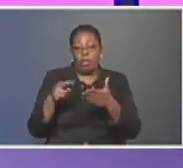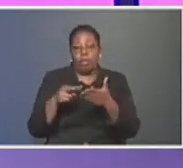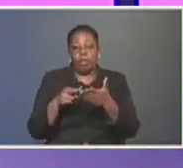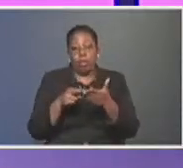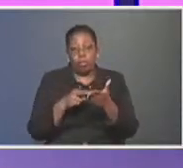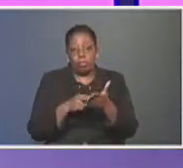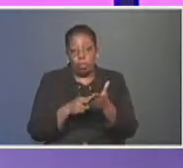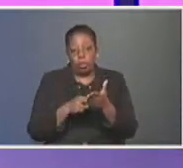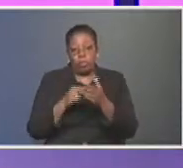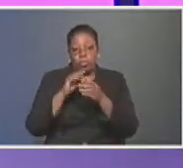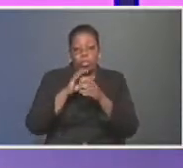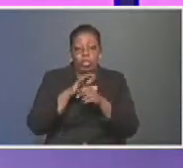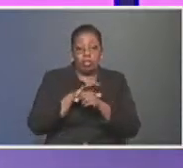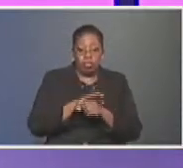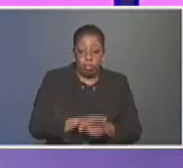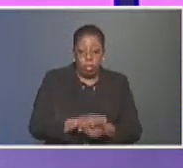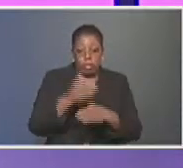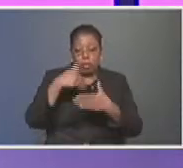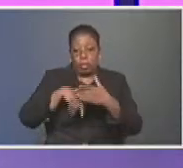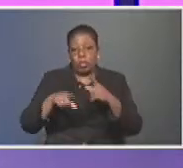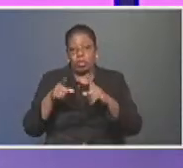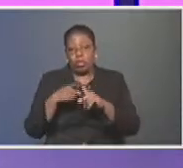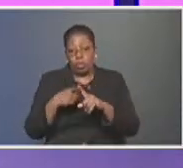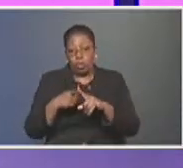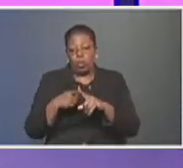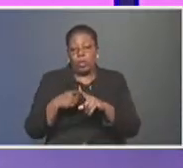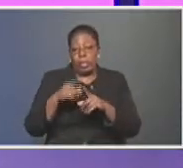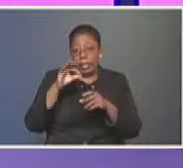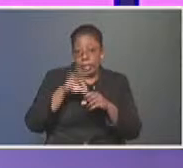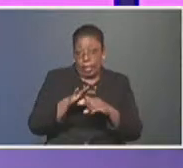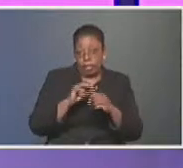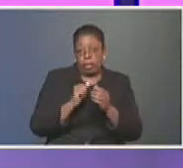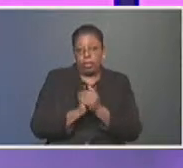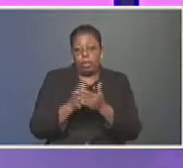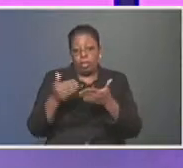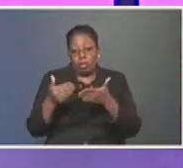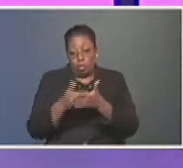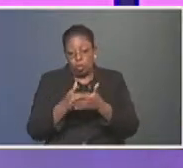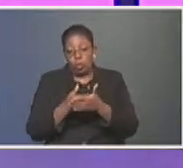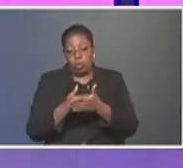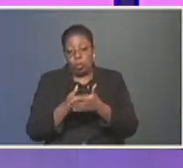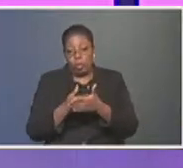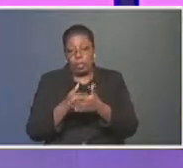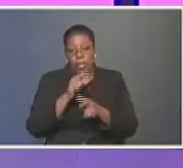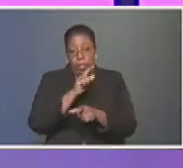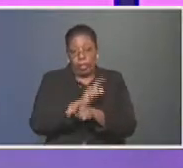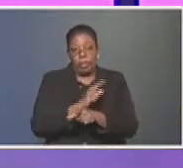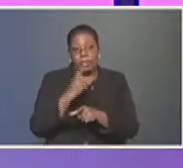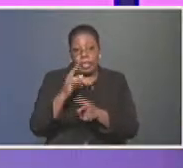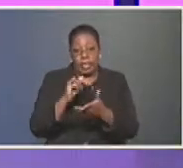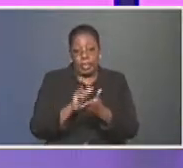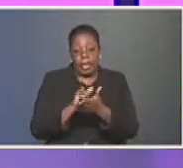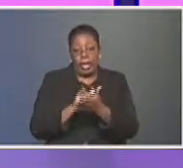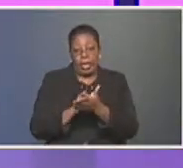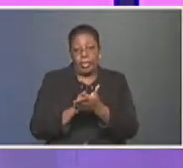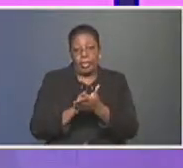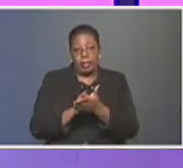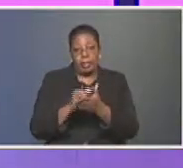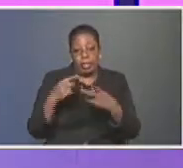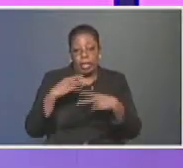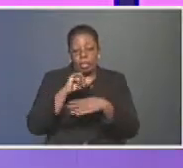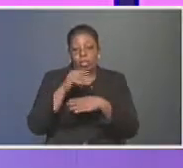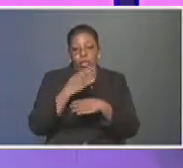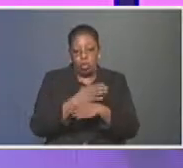being strained headed into the general elections. The new director of labor telling ZNS News he's charged with amicably resolving the